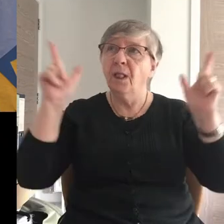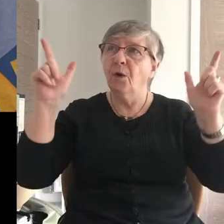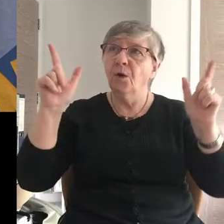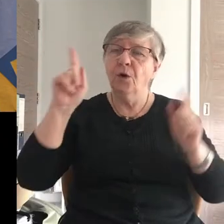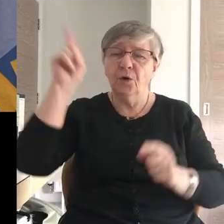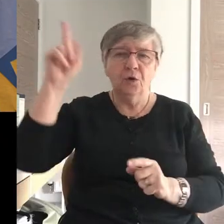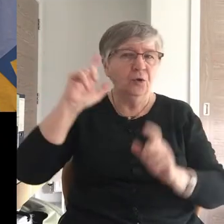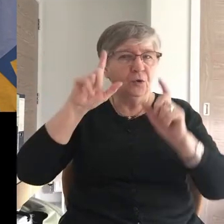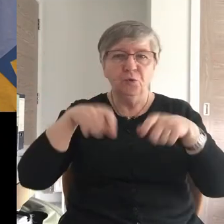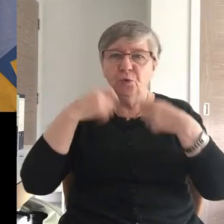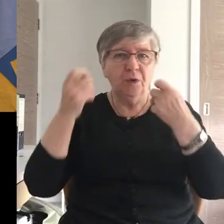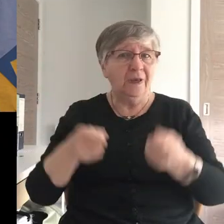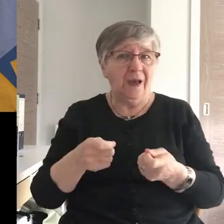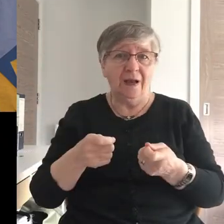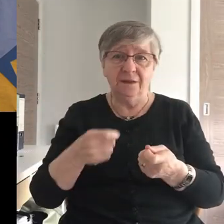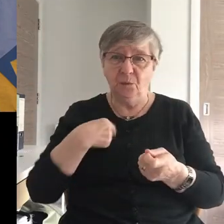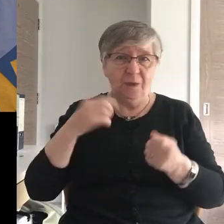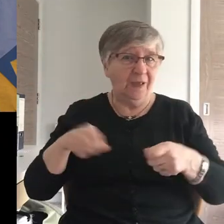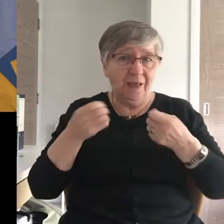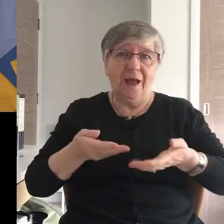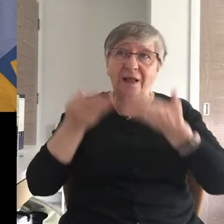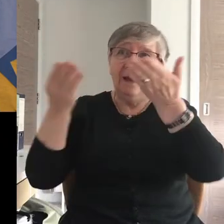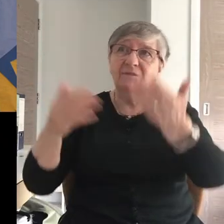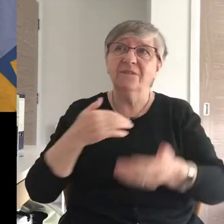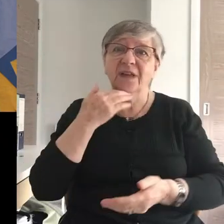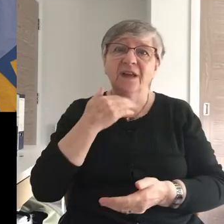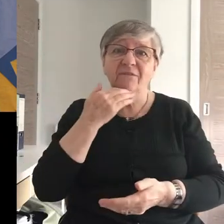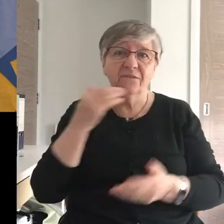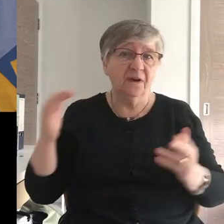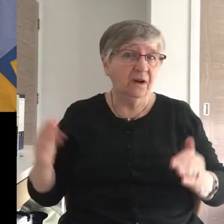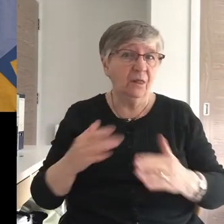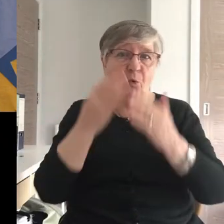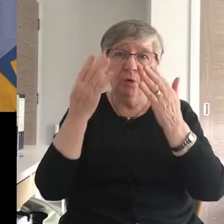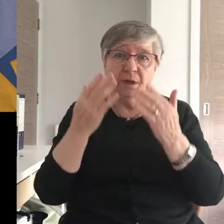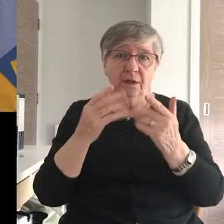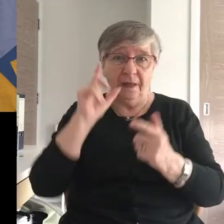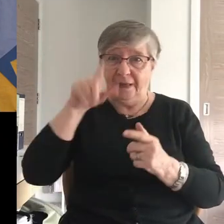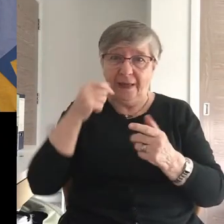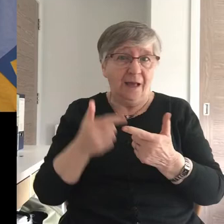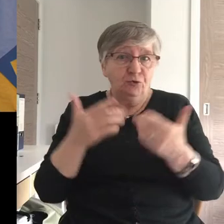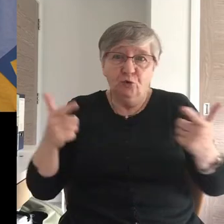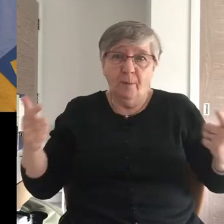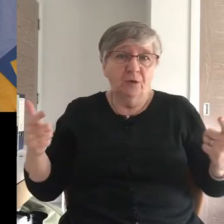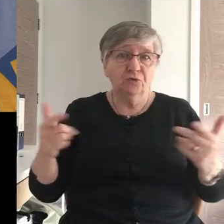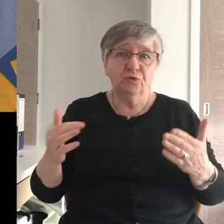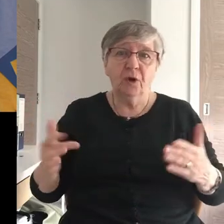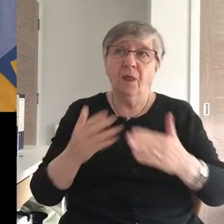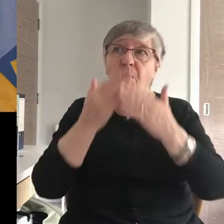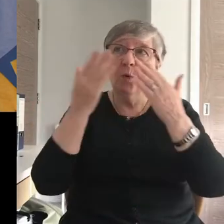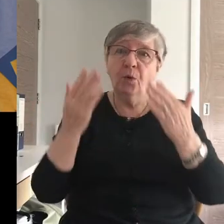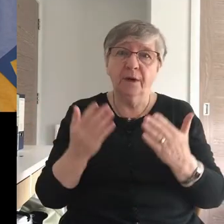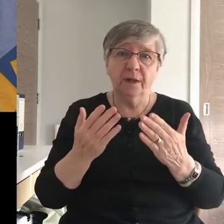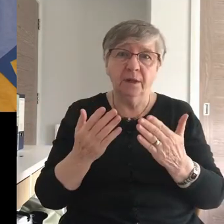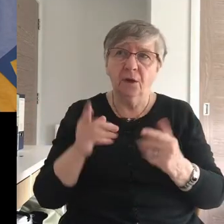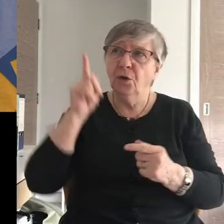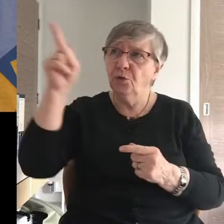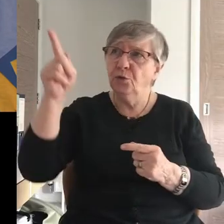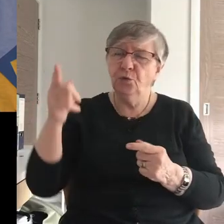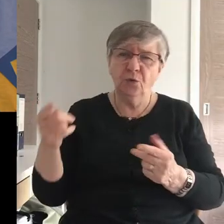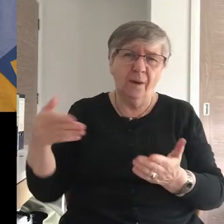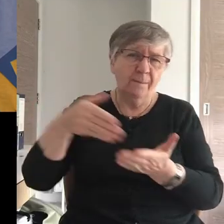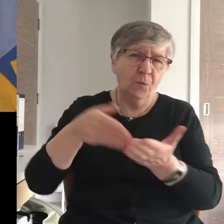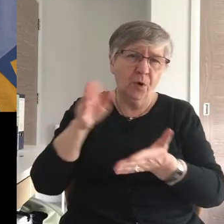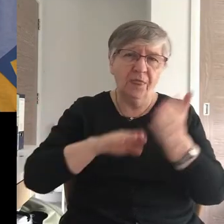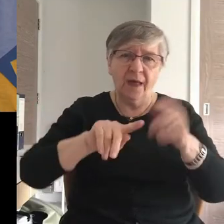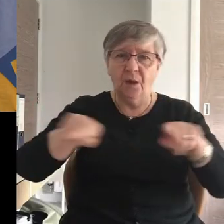Lord, you cannot be given enough. You cannot be given too much glory, for you are way beyond our understanding. You are way